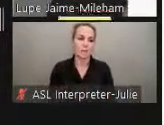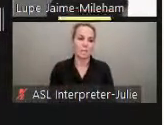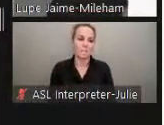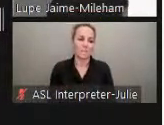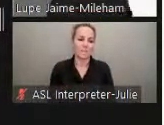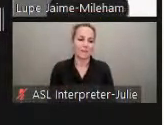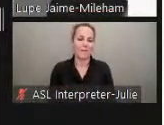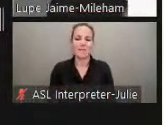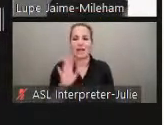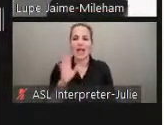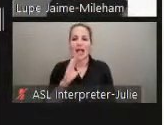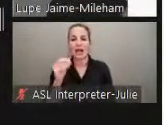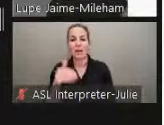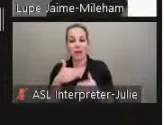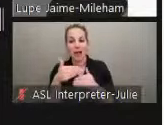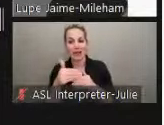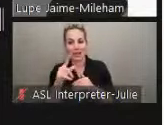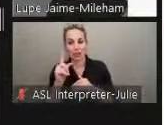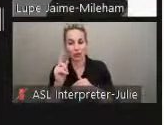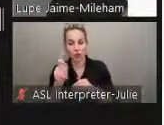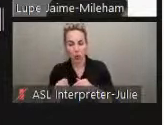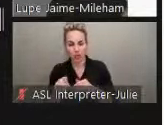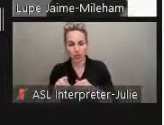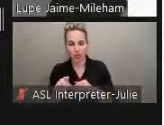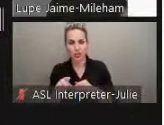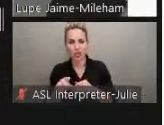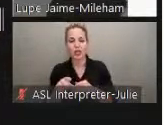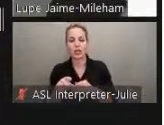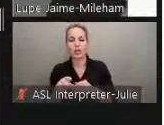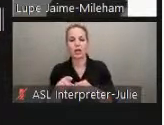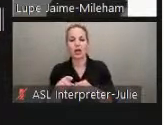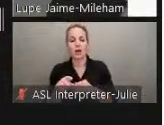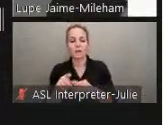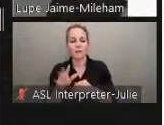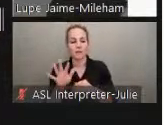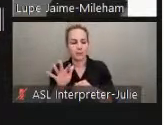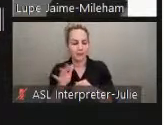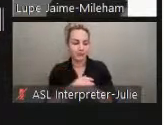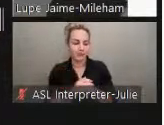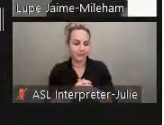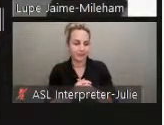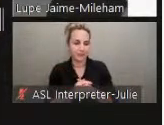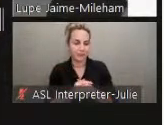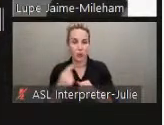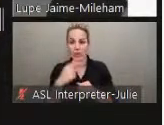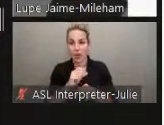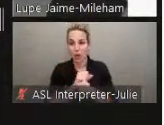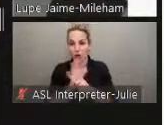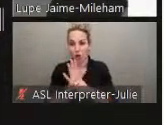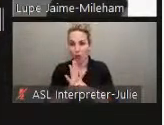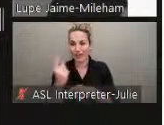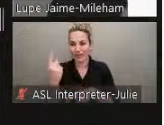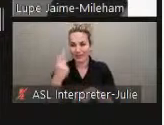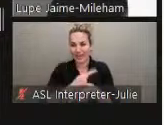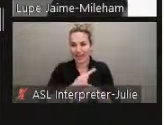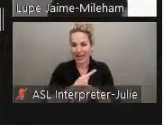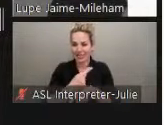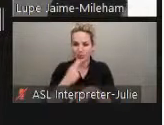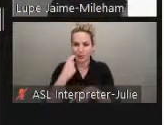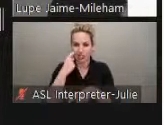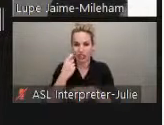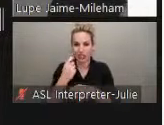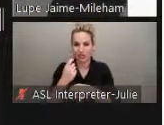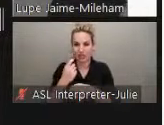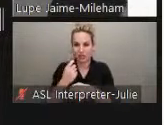then my next question, as far as that goes, with our COVID days that we just